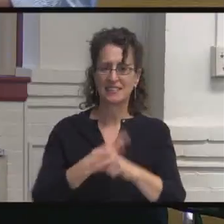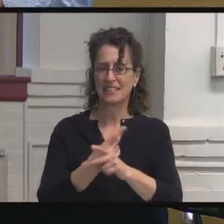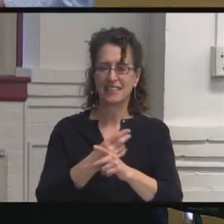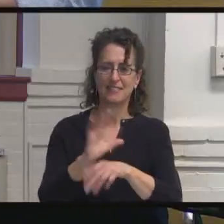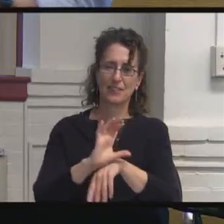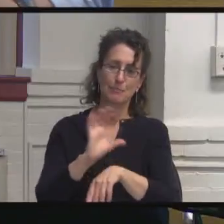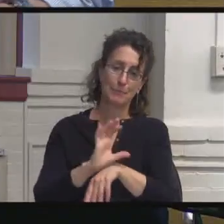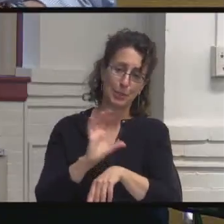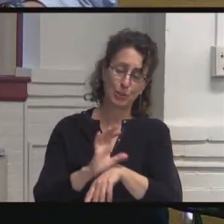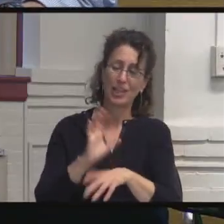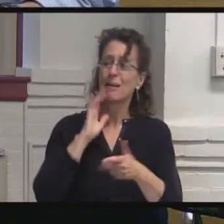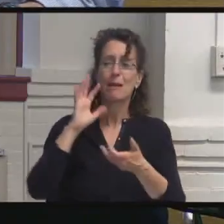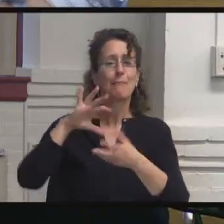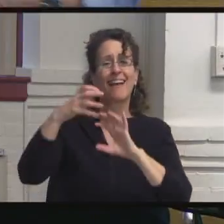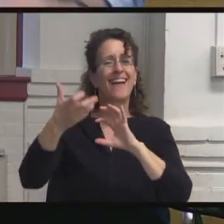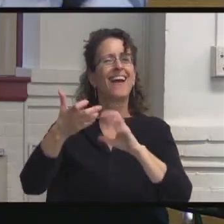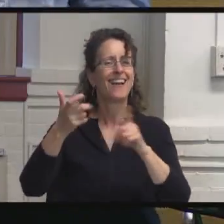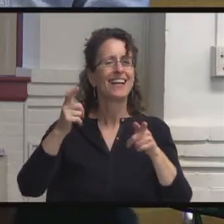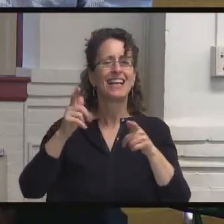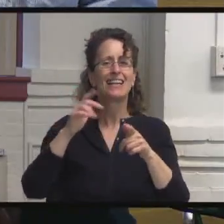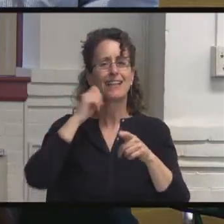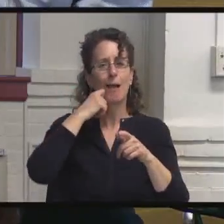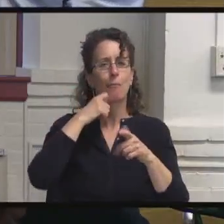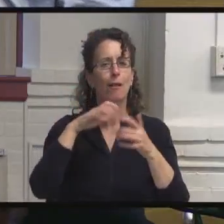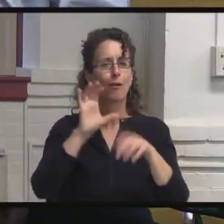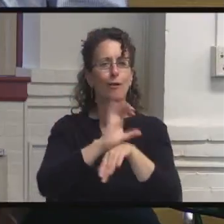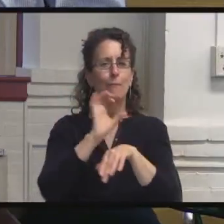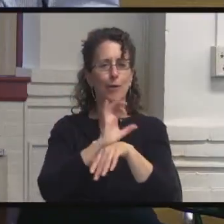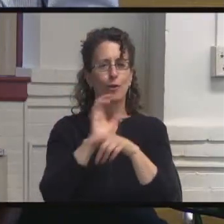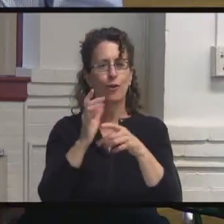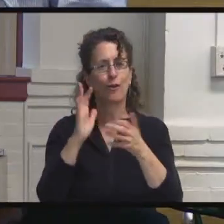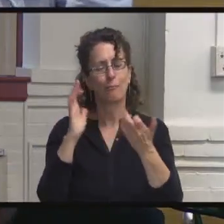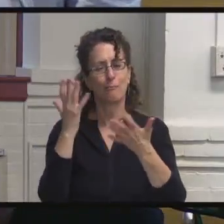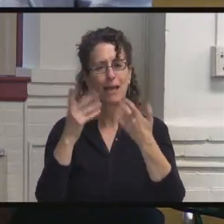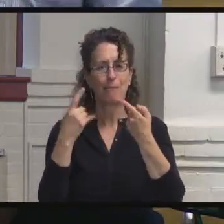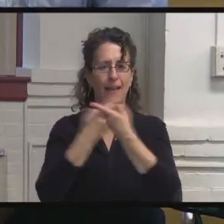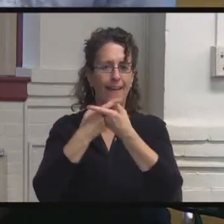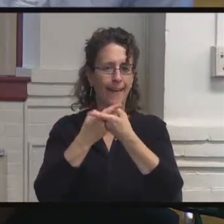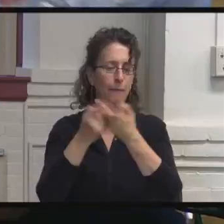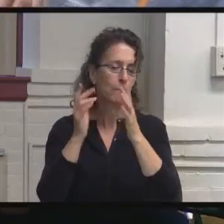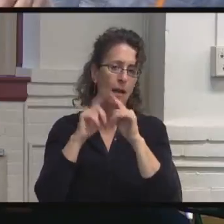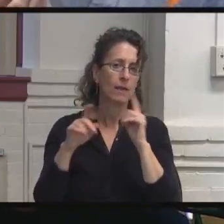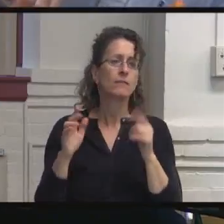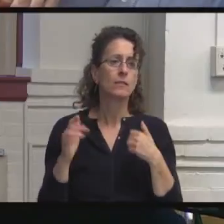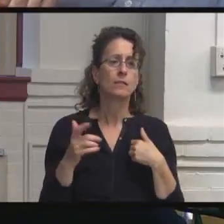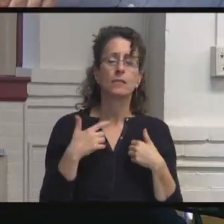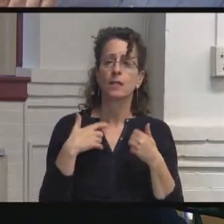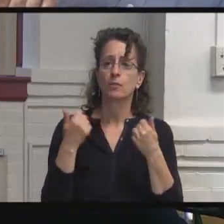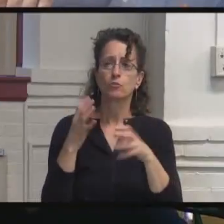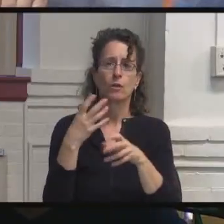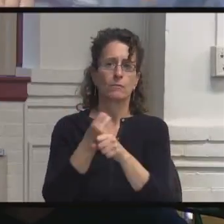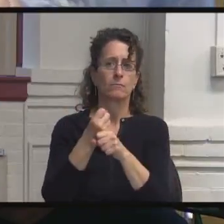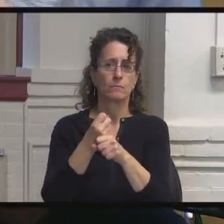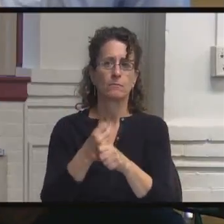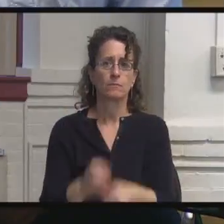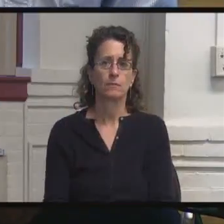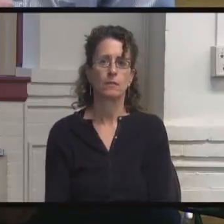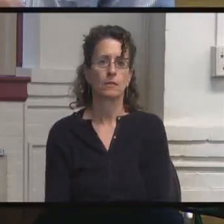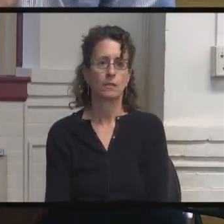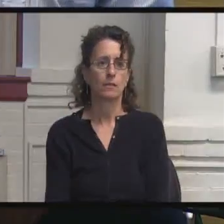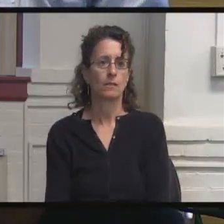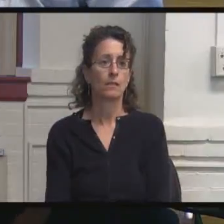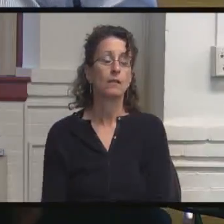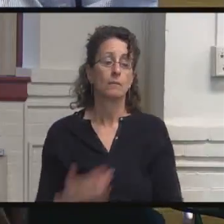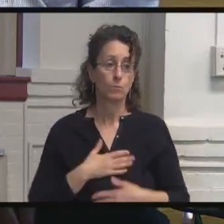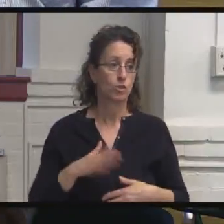bit distorted, but that's all right. I think that we can try to cut to the, or I'll try to cut to the chase as quickly as I can, Mr. Chair. So I